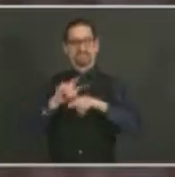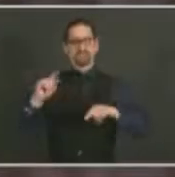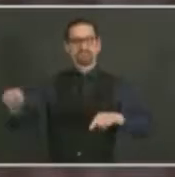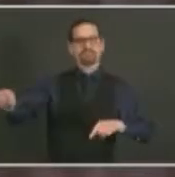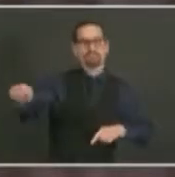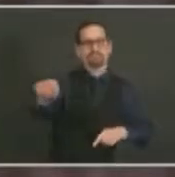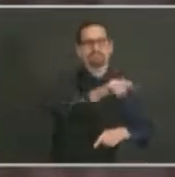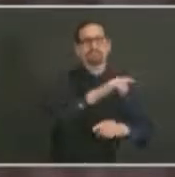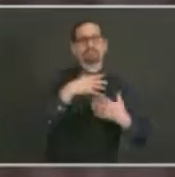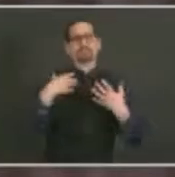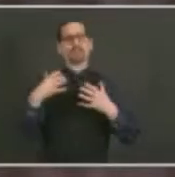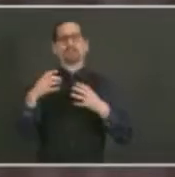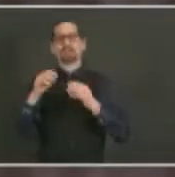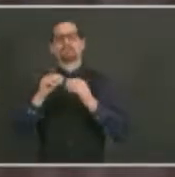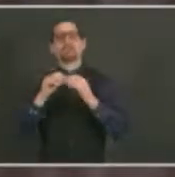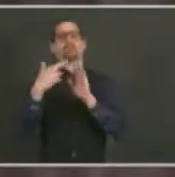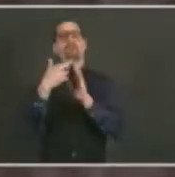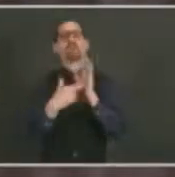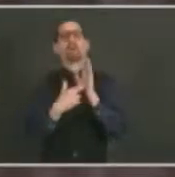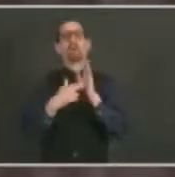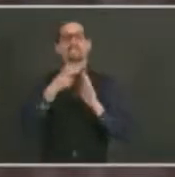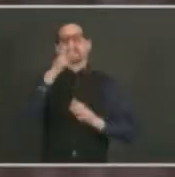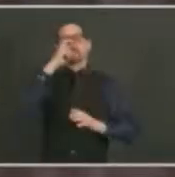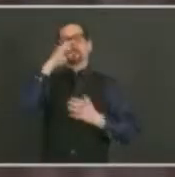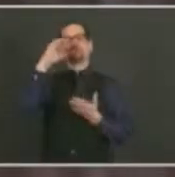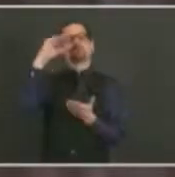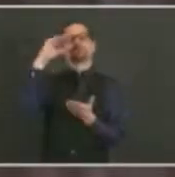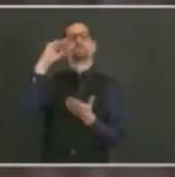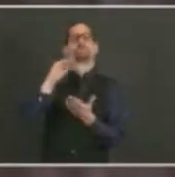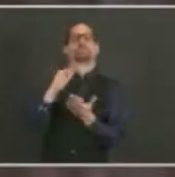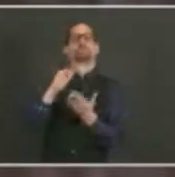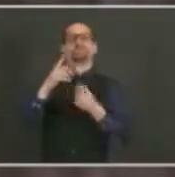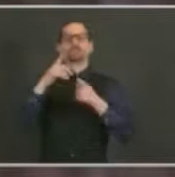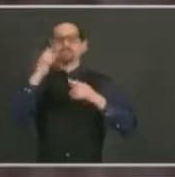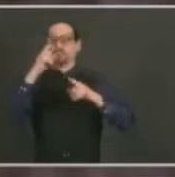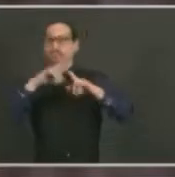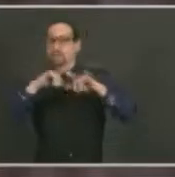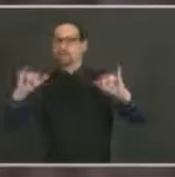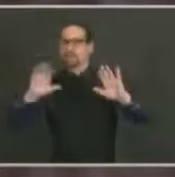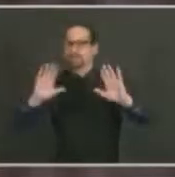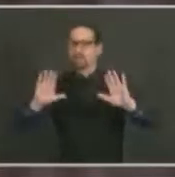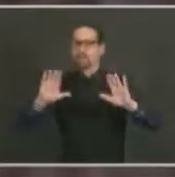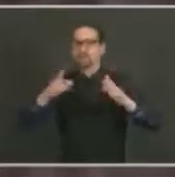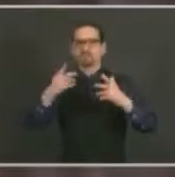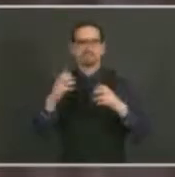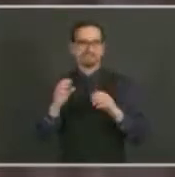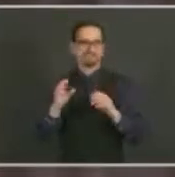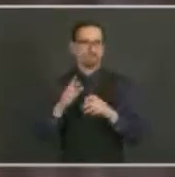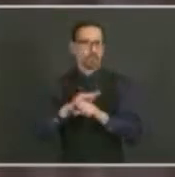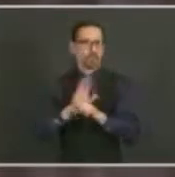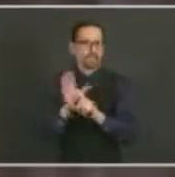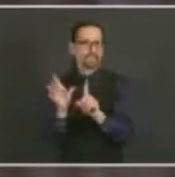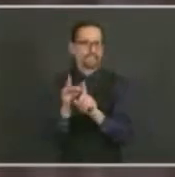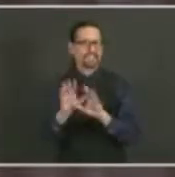increasing the infection rate, our hospitalization rate, or our mortality rate.